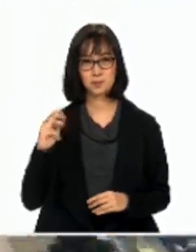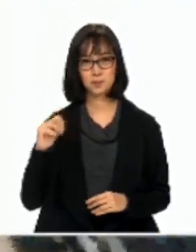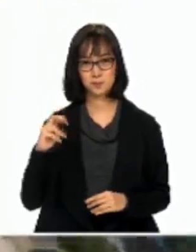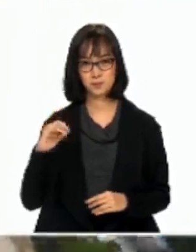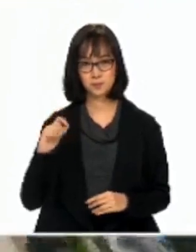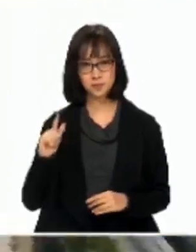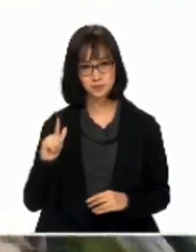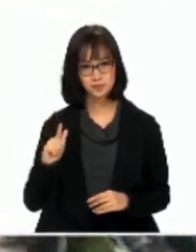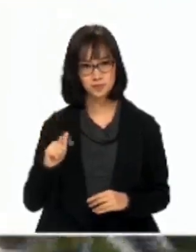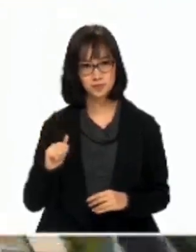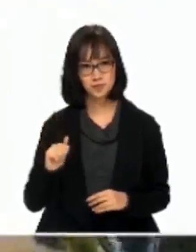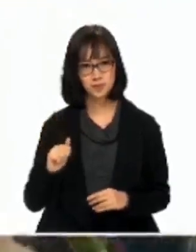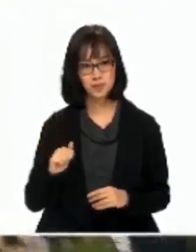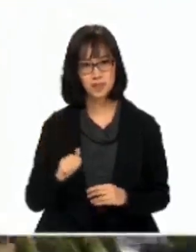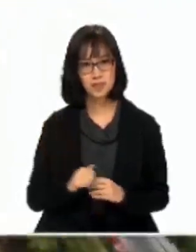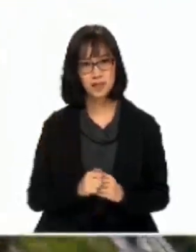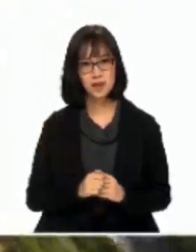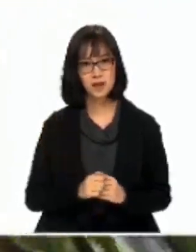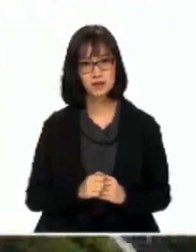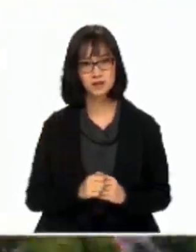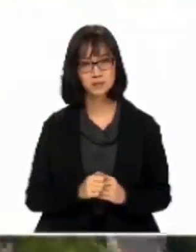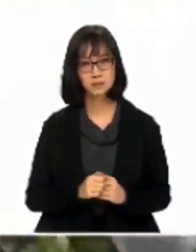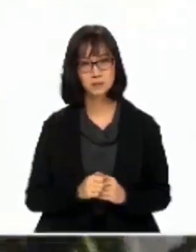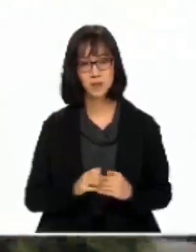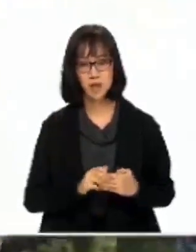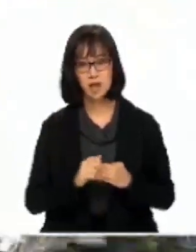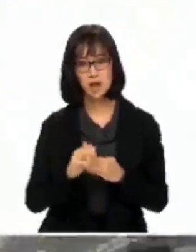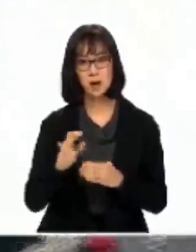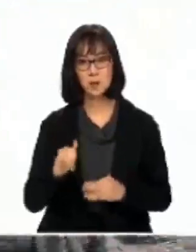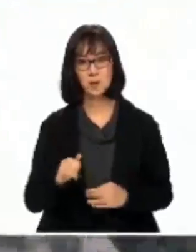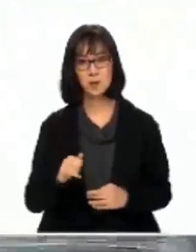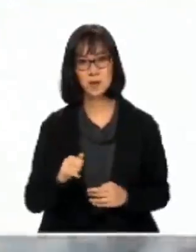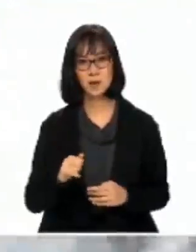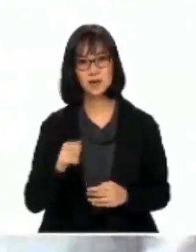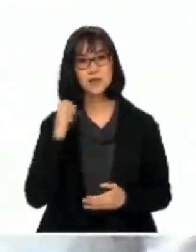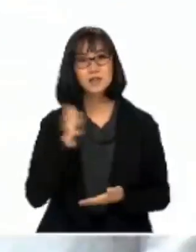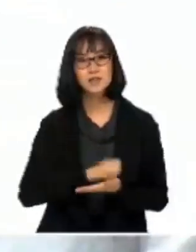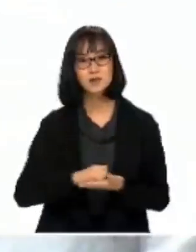of the economic team led by Secretary Dominguez.